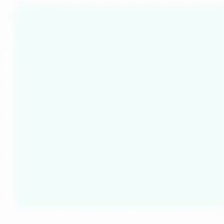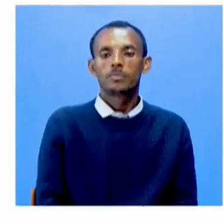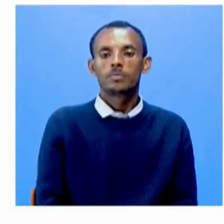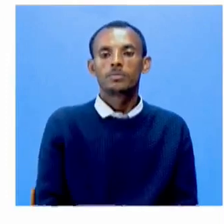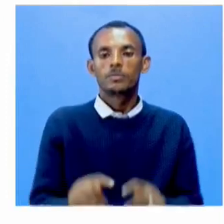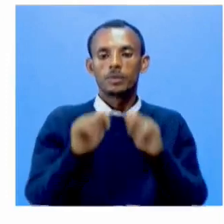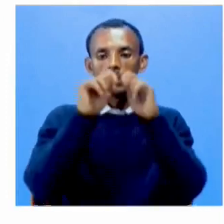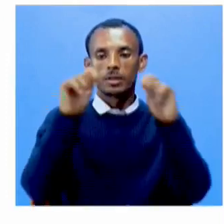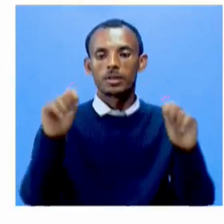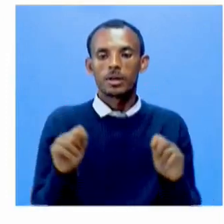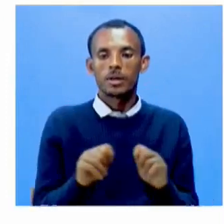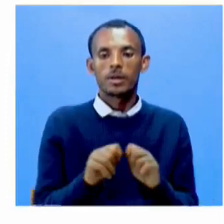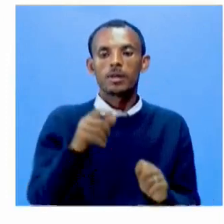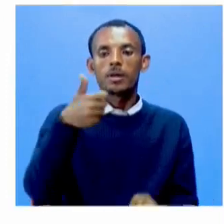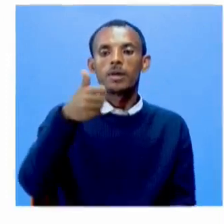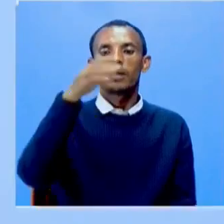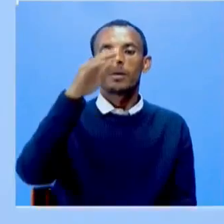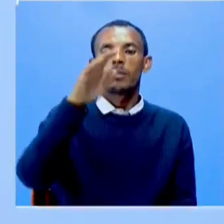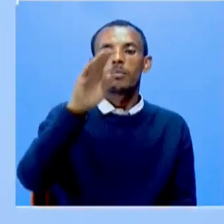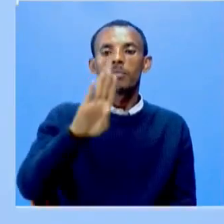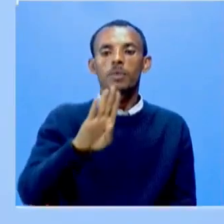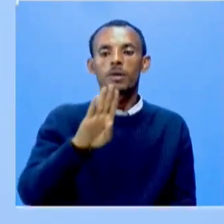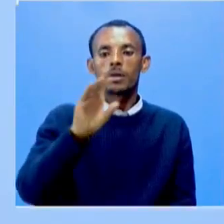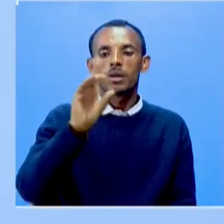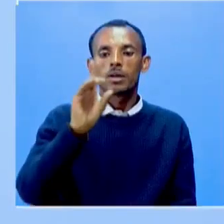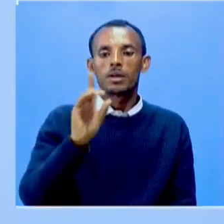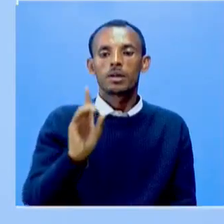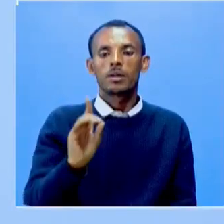ABC, triangle ABD,